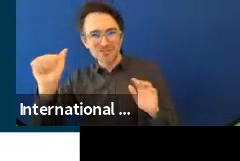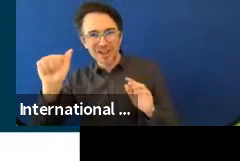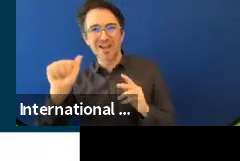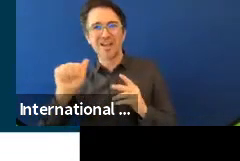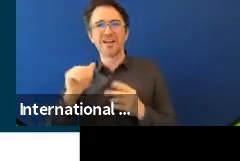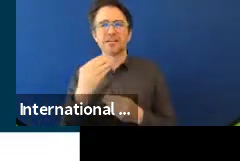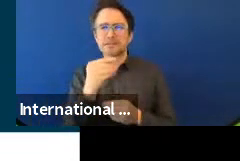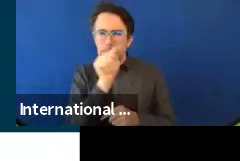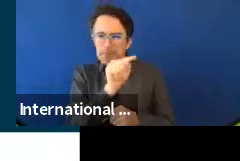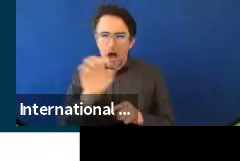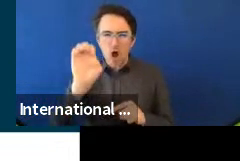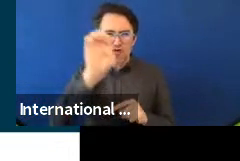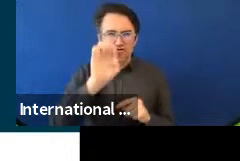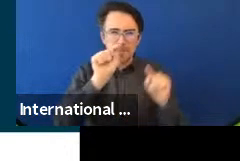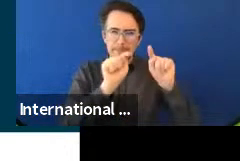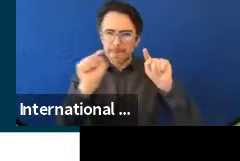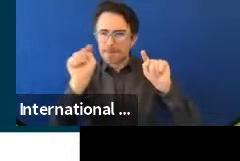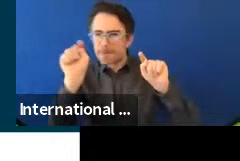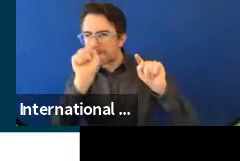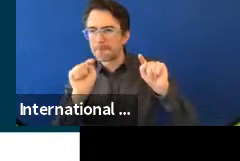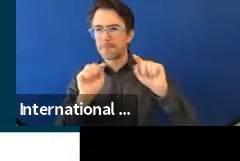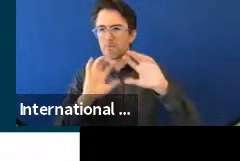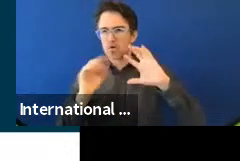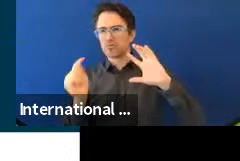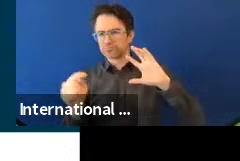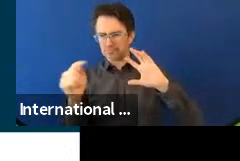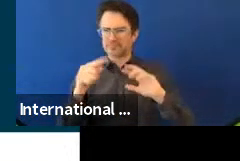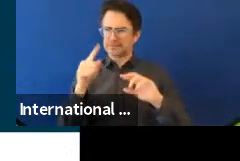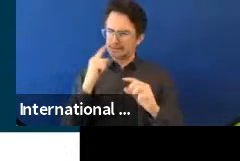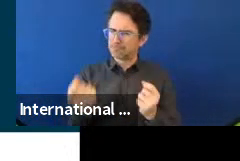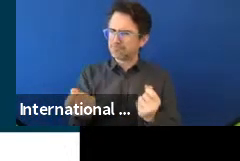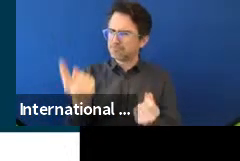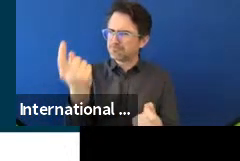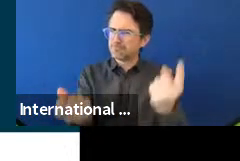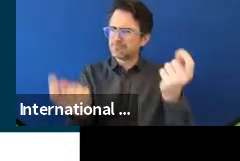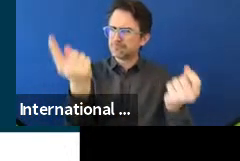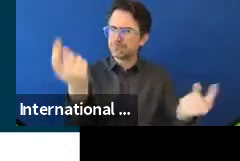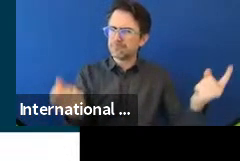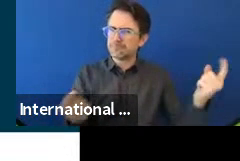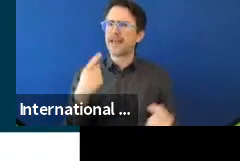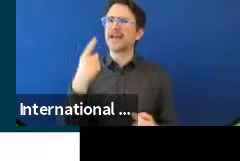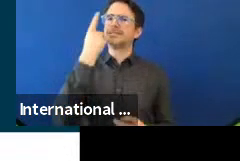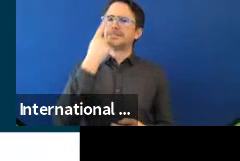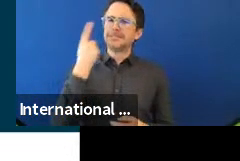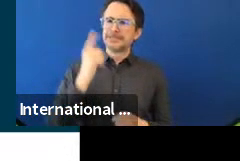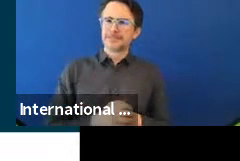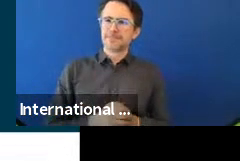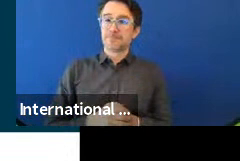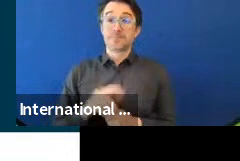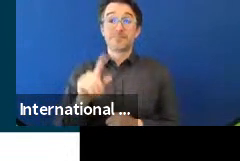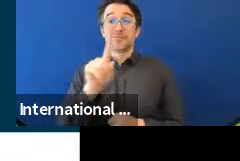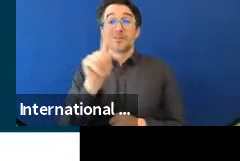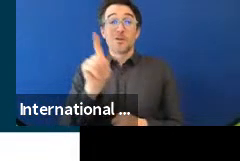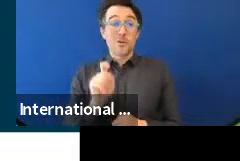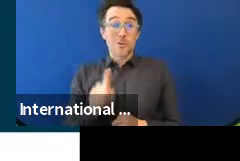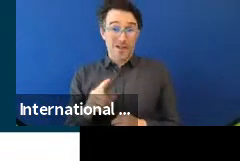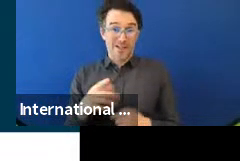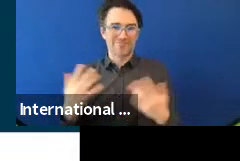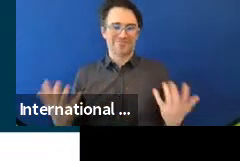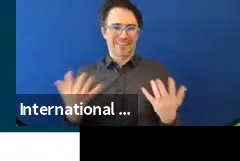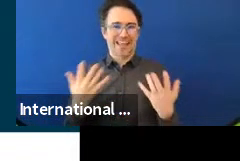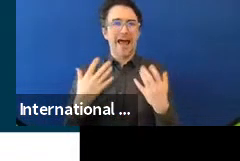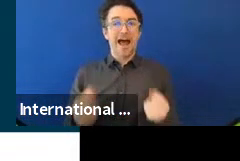caused by sex selective abortions, that is prenatal sex